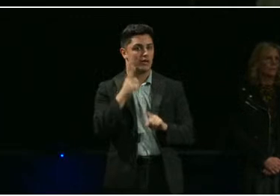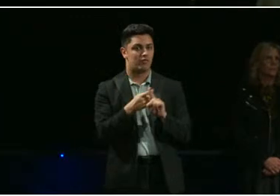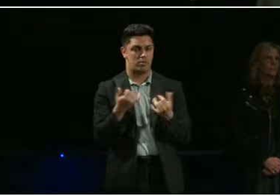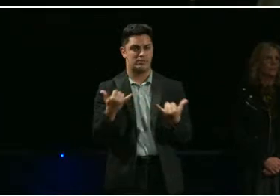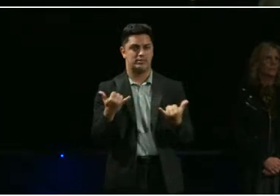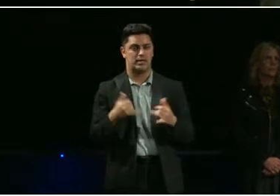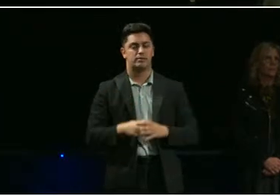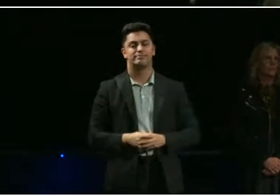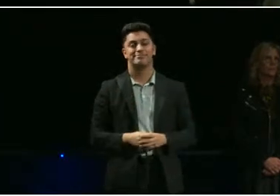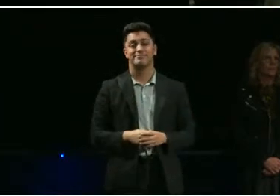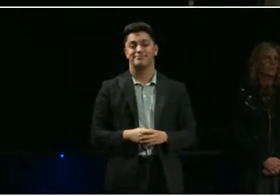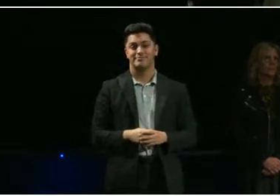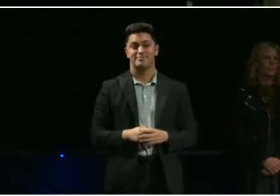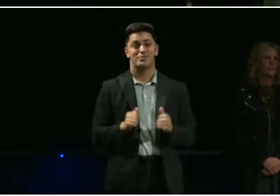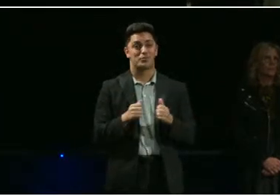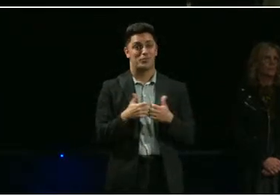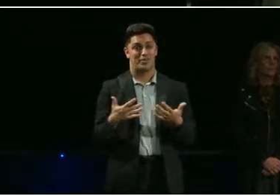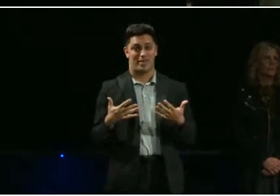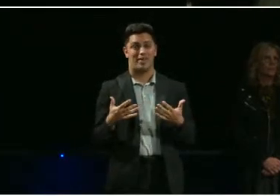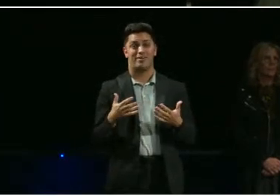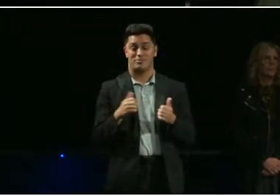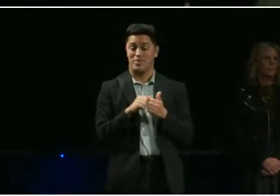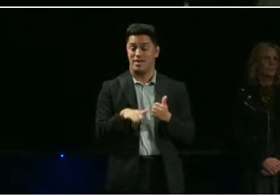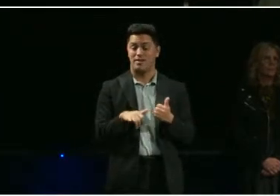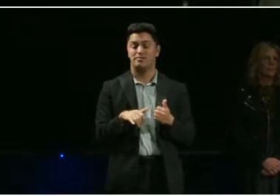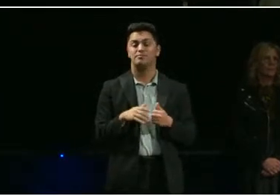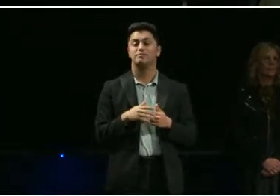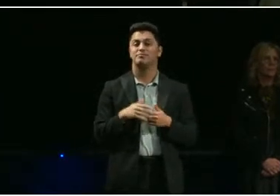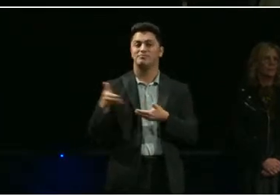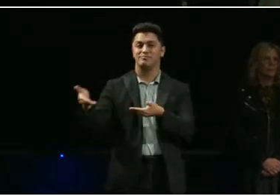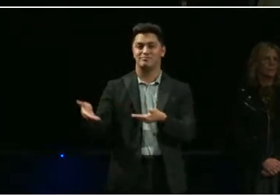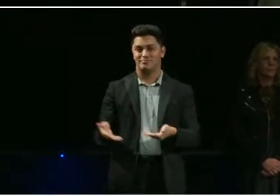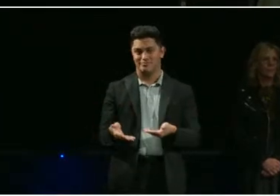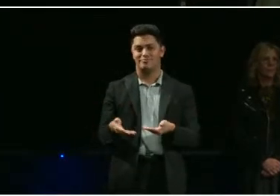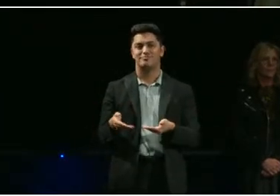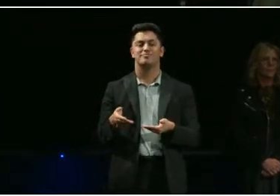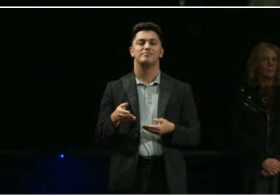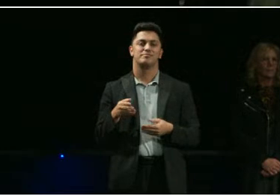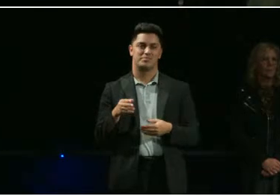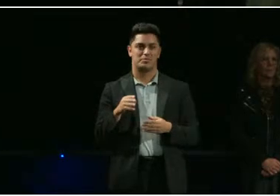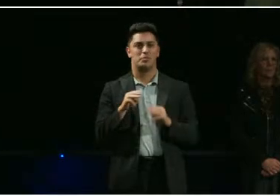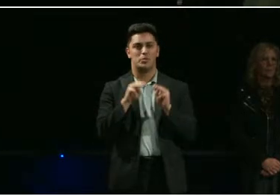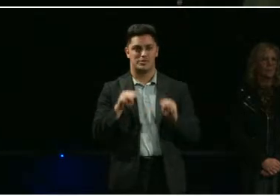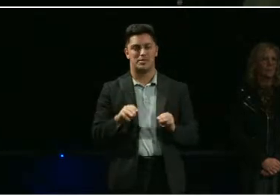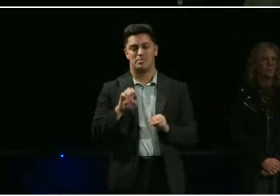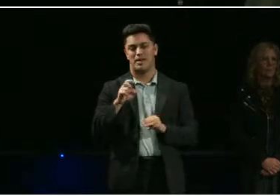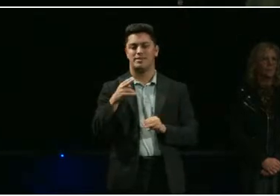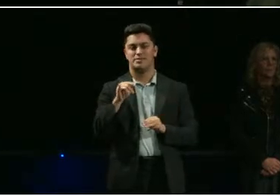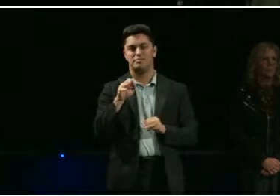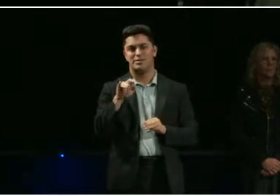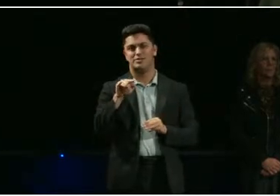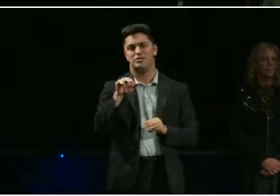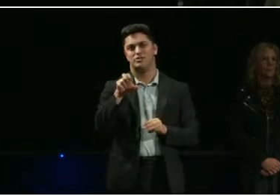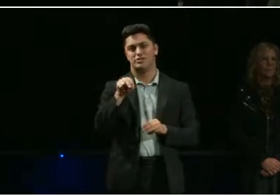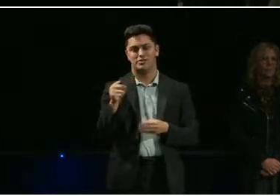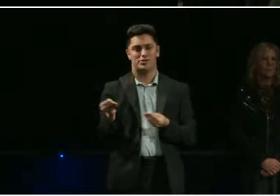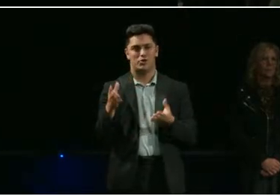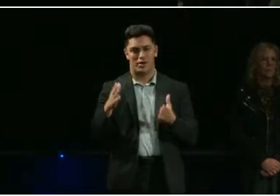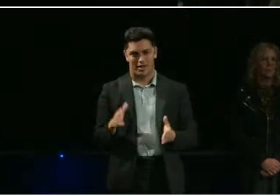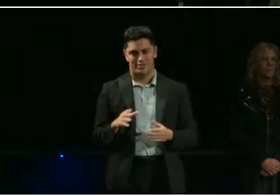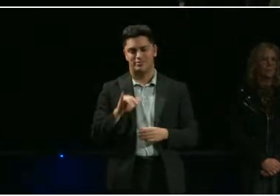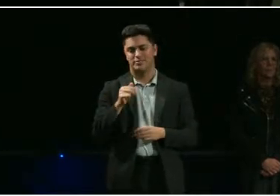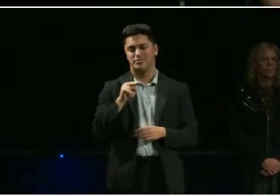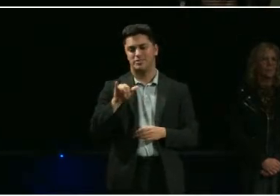today. So with that, let me introduce our wonderful museum exhibitions curator, Jenny